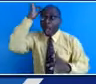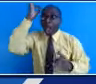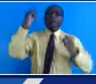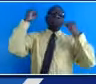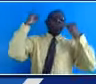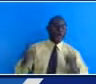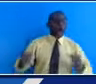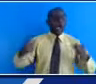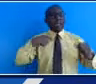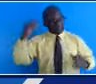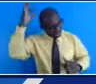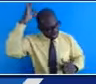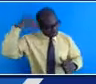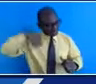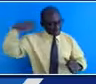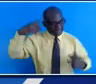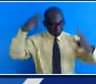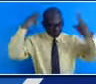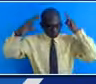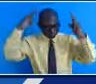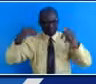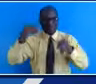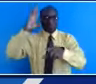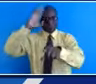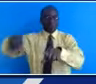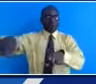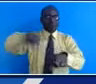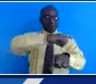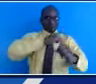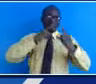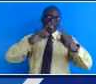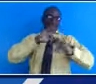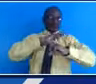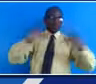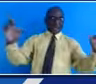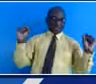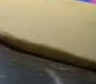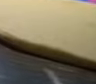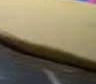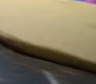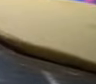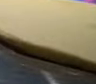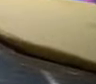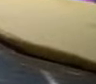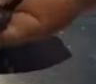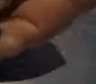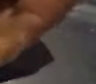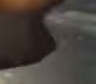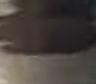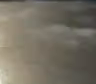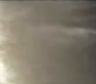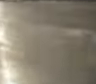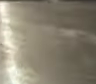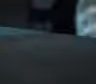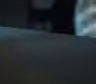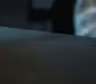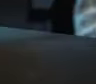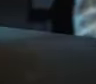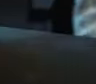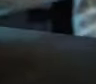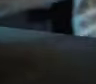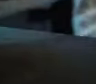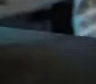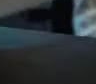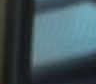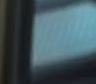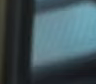entering into phase two. The stay-at-home order has been hard on our businesses and our residents, and phase two feels like a little bit of relief. But